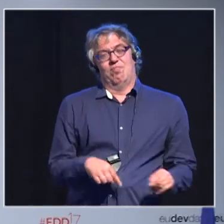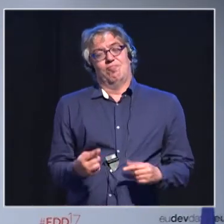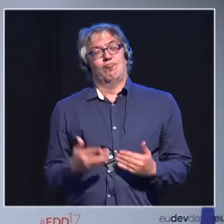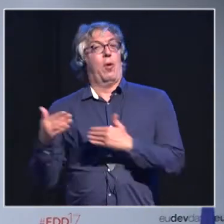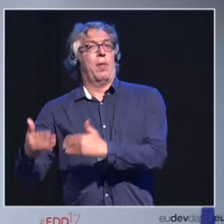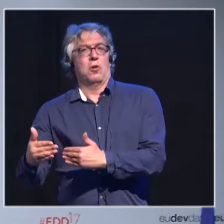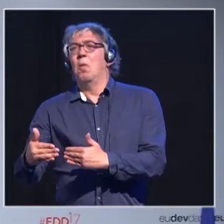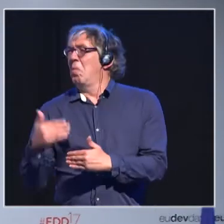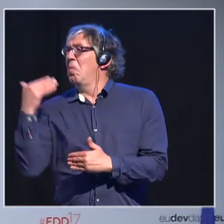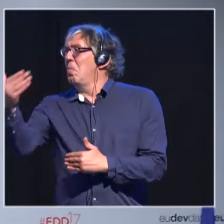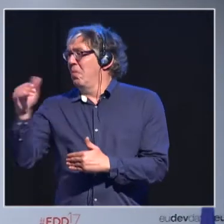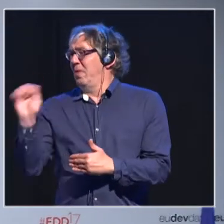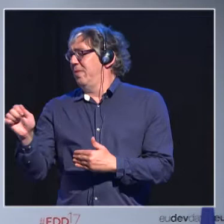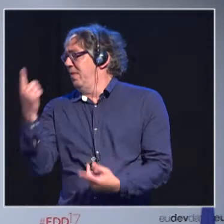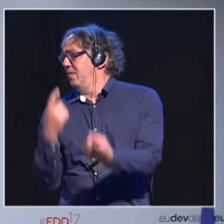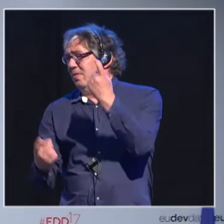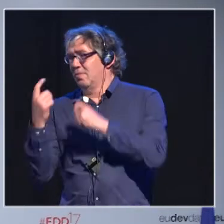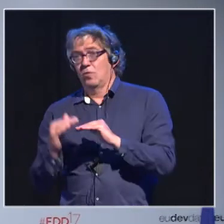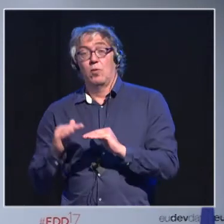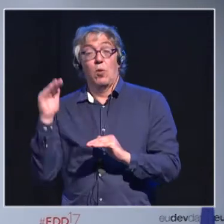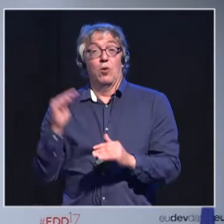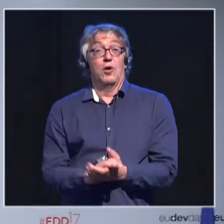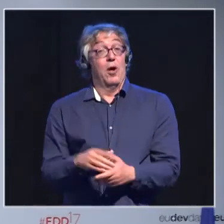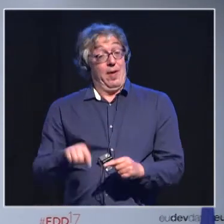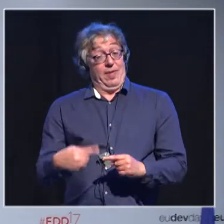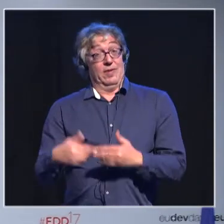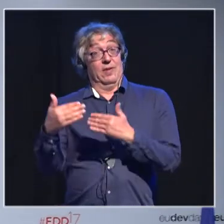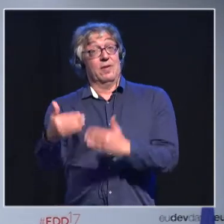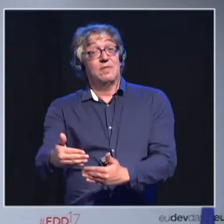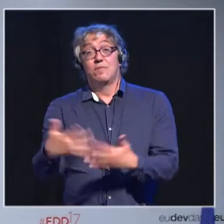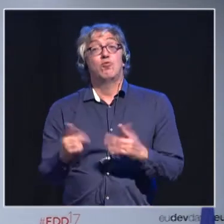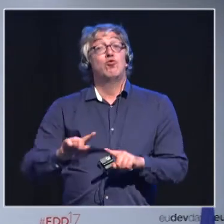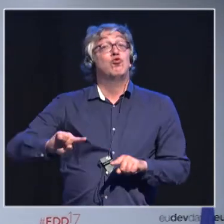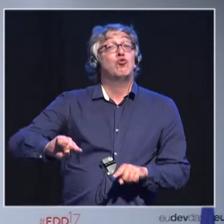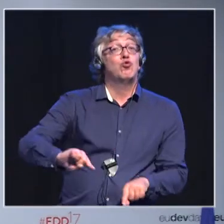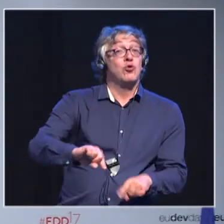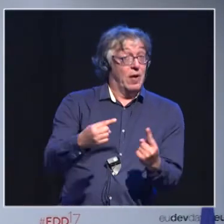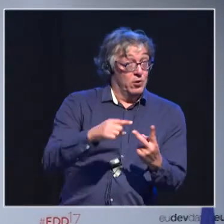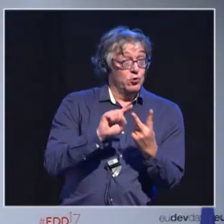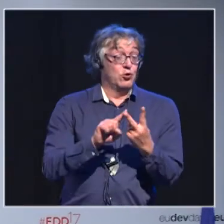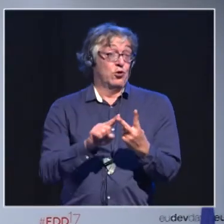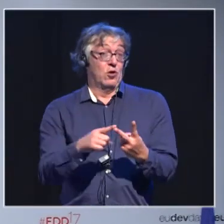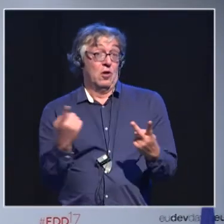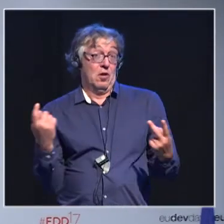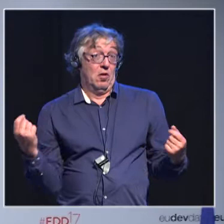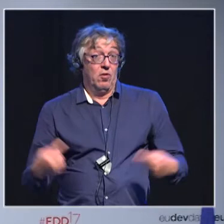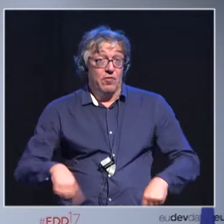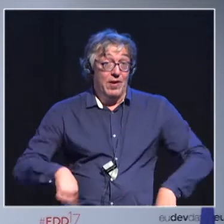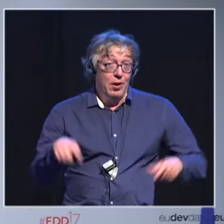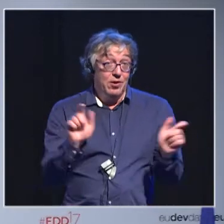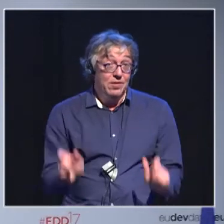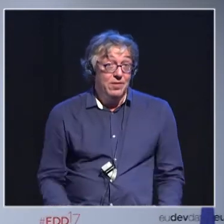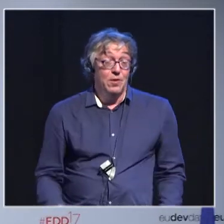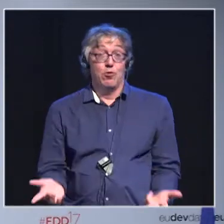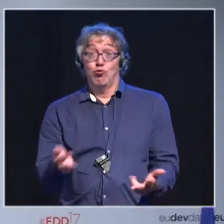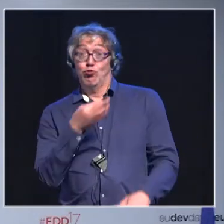opportunity for more questions after it. So this session will be about challenges, fears, and risks. Again, we're going to start with you, the